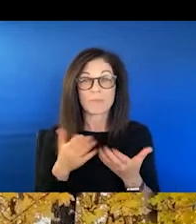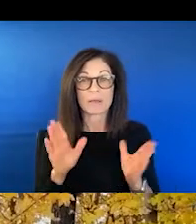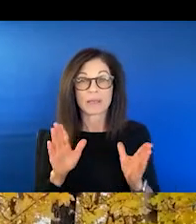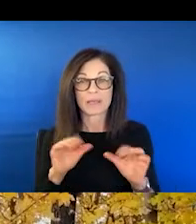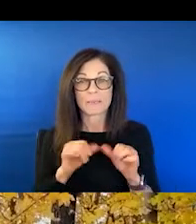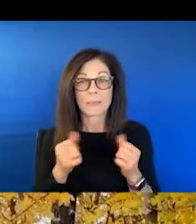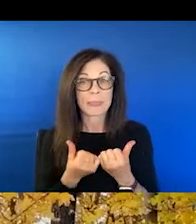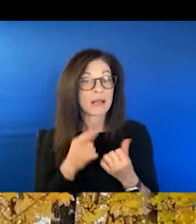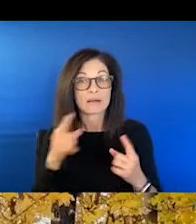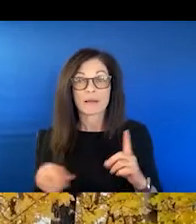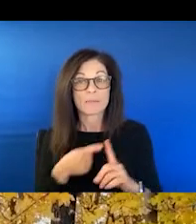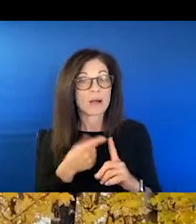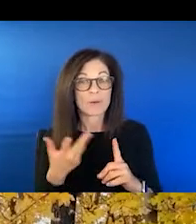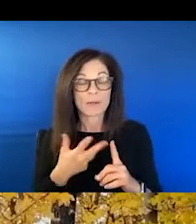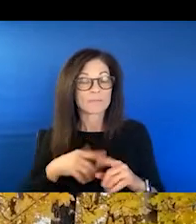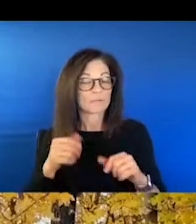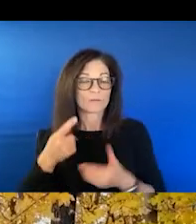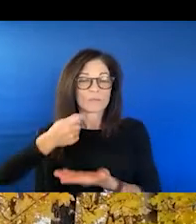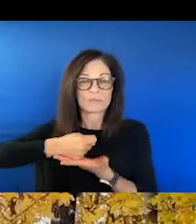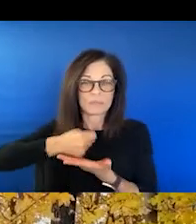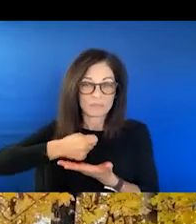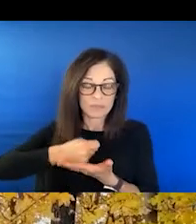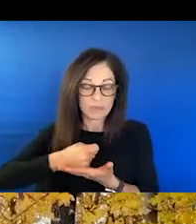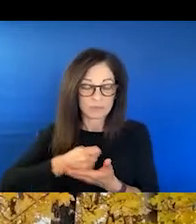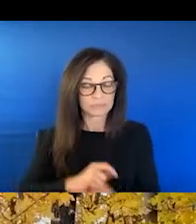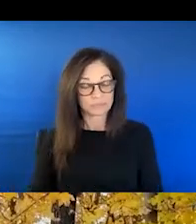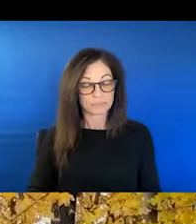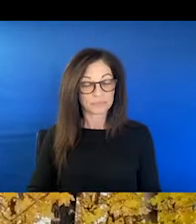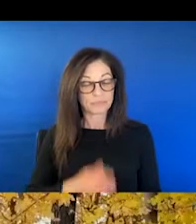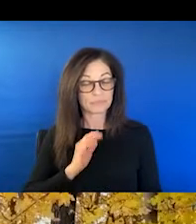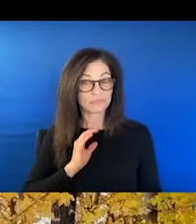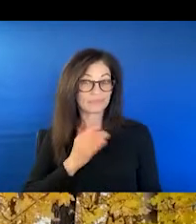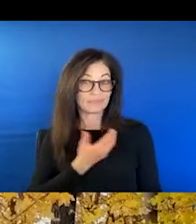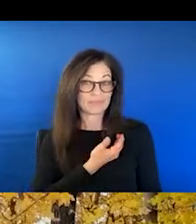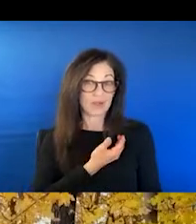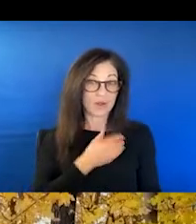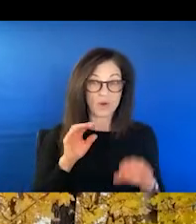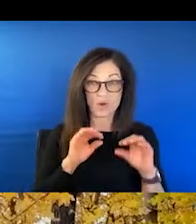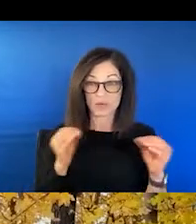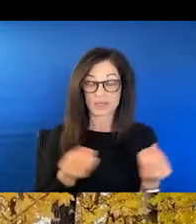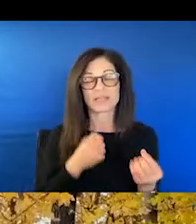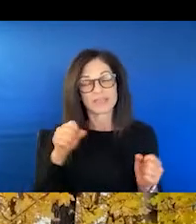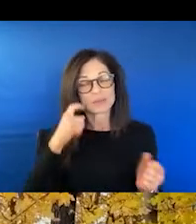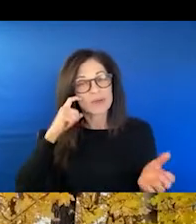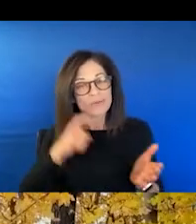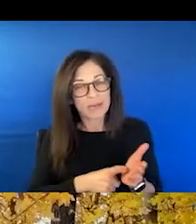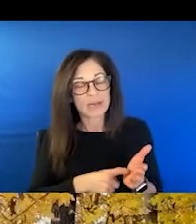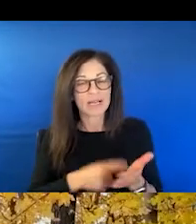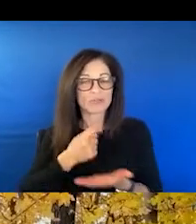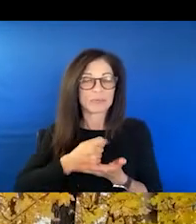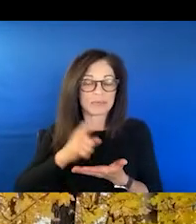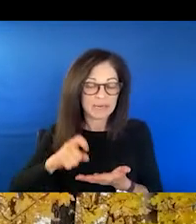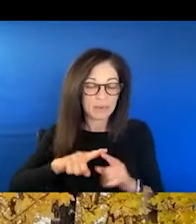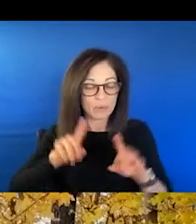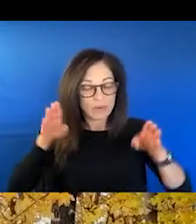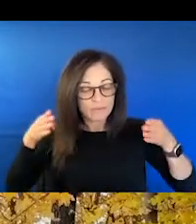about treatment. Our organizations, while we recognize that treatment is needed, really we focus on the